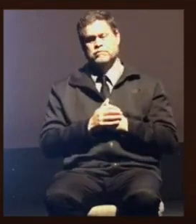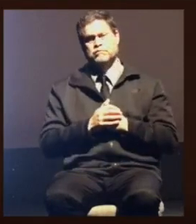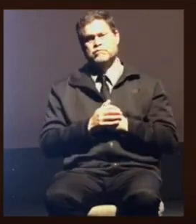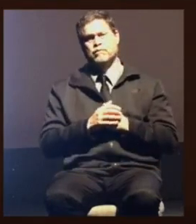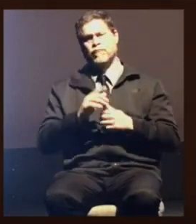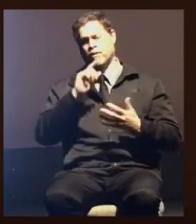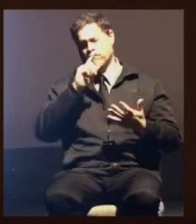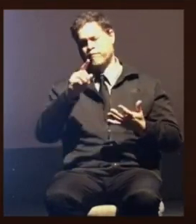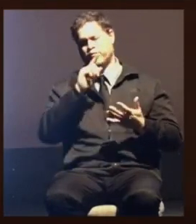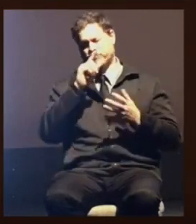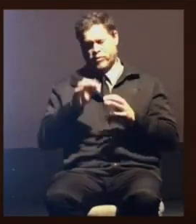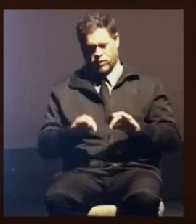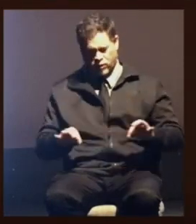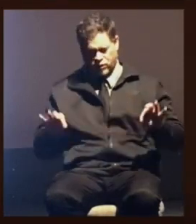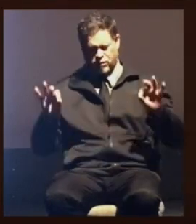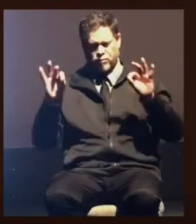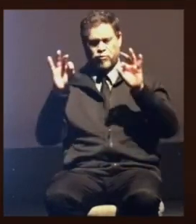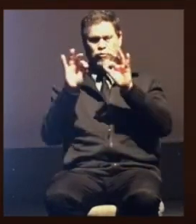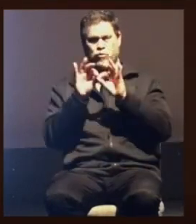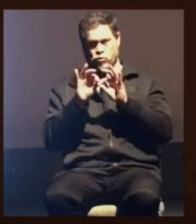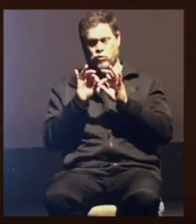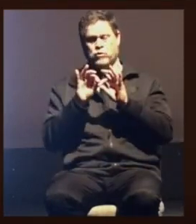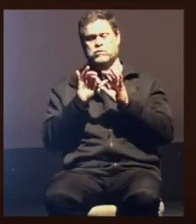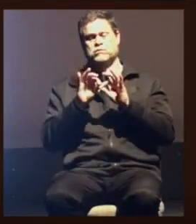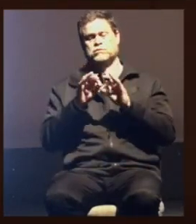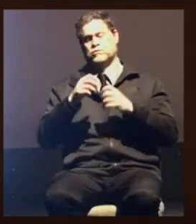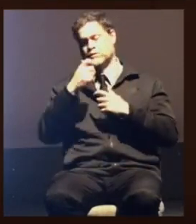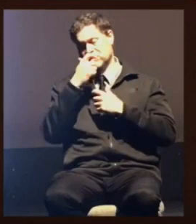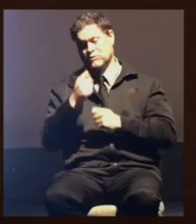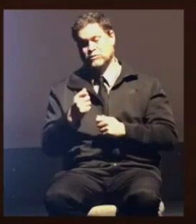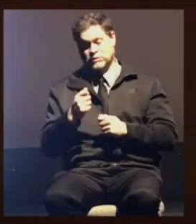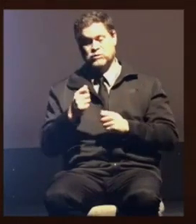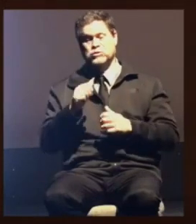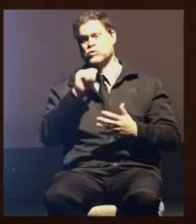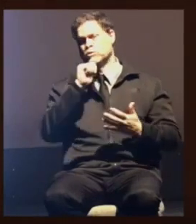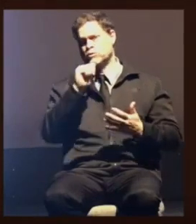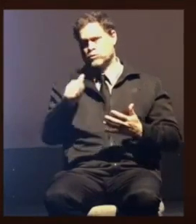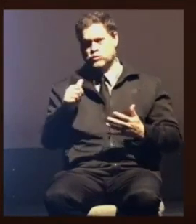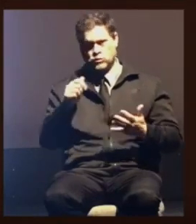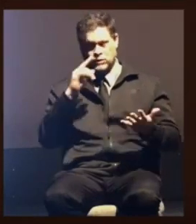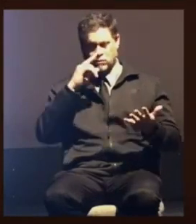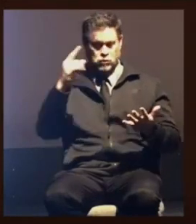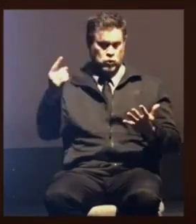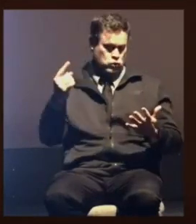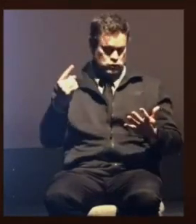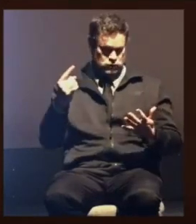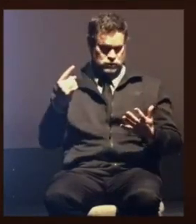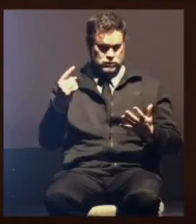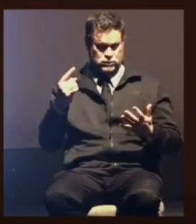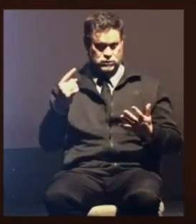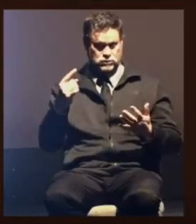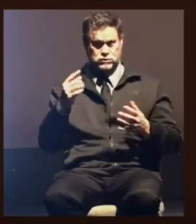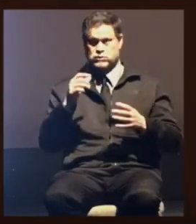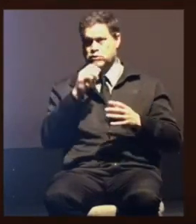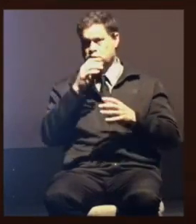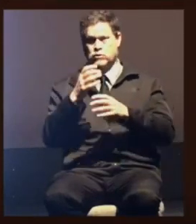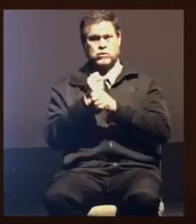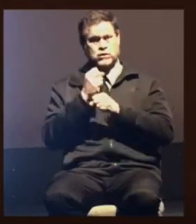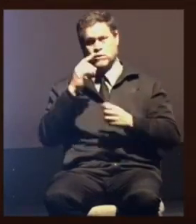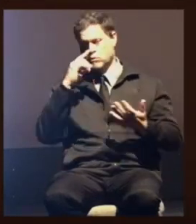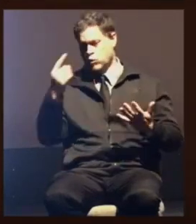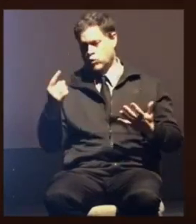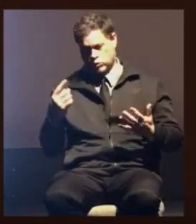Really, really important one, and this is interesting. Don't get bored. Don't get